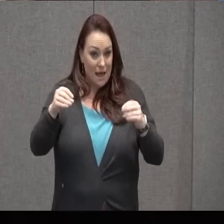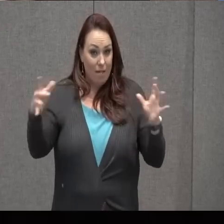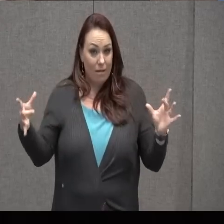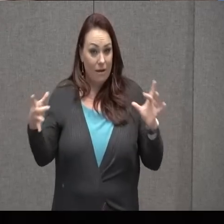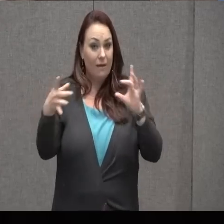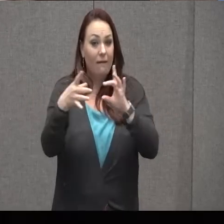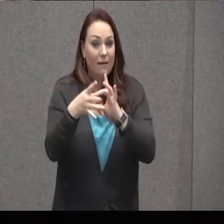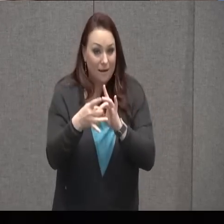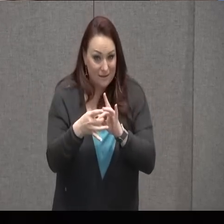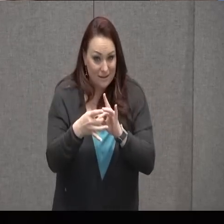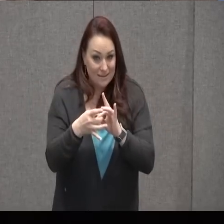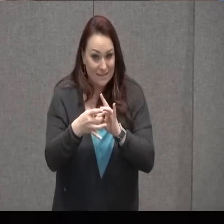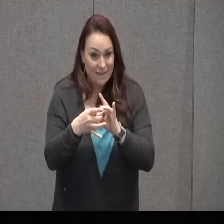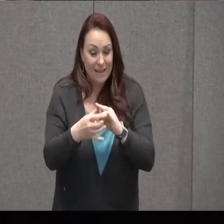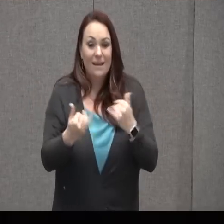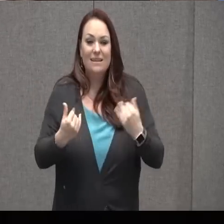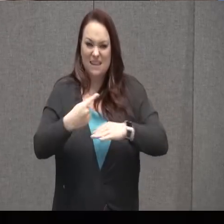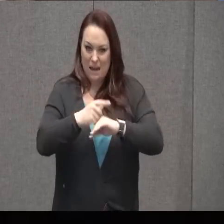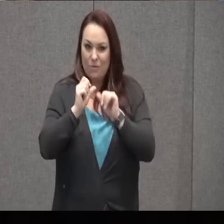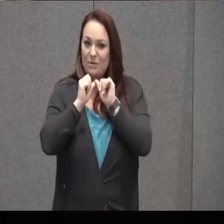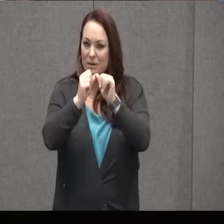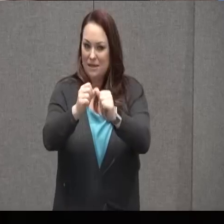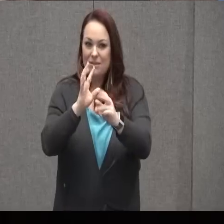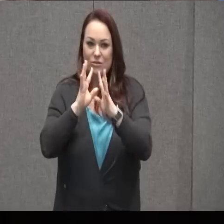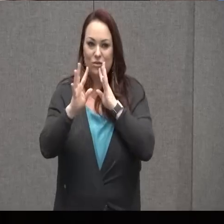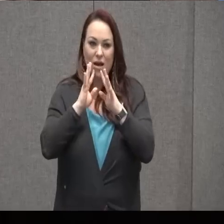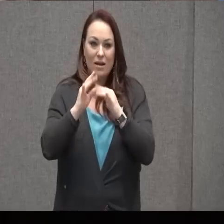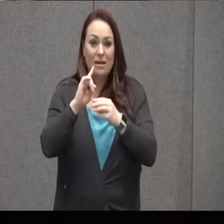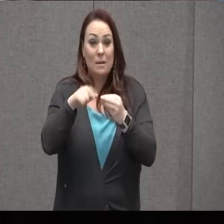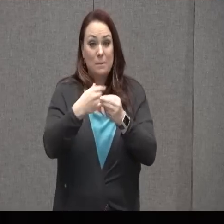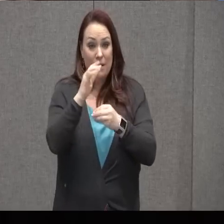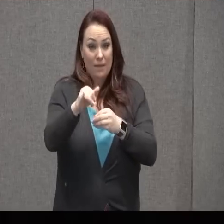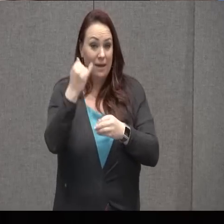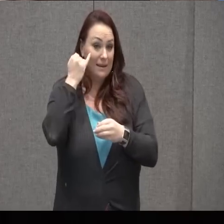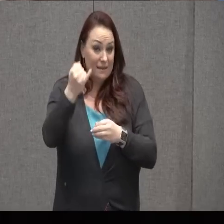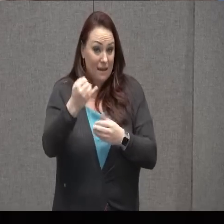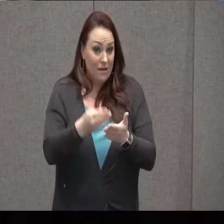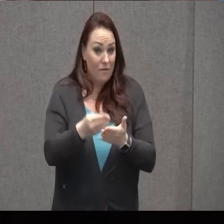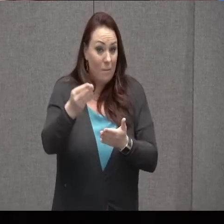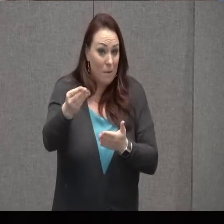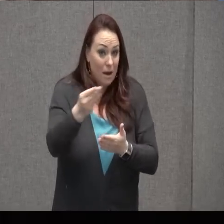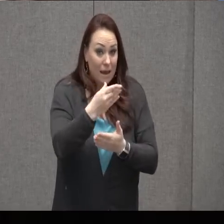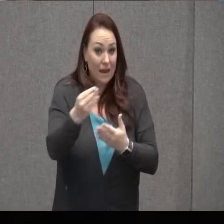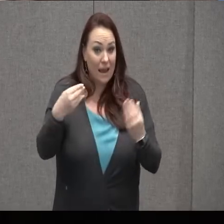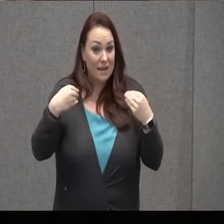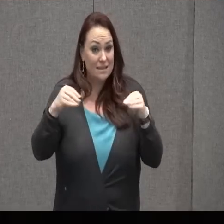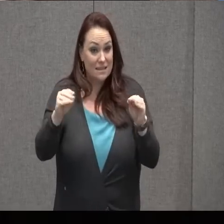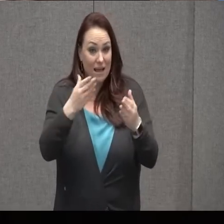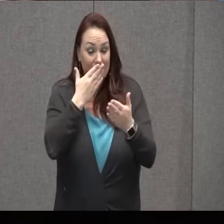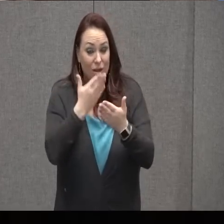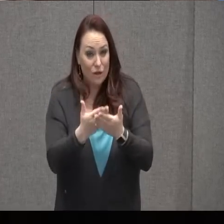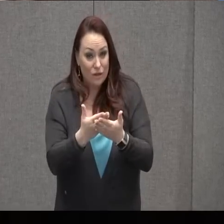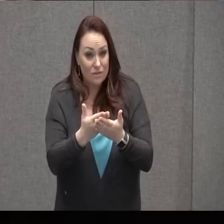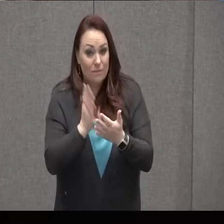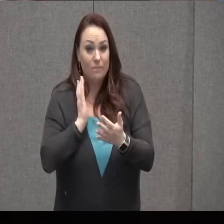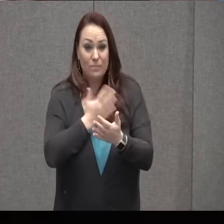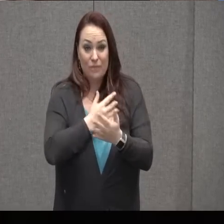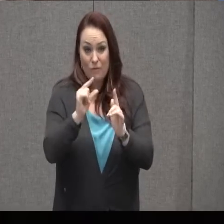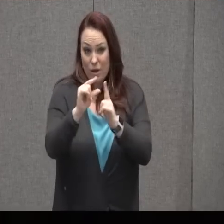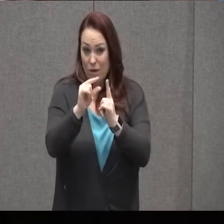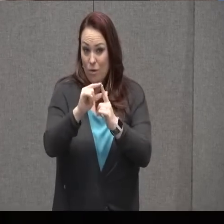gonna keep talking about that idea of buying and selling goods. And for our word of the